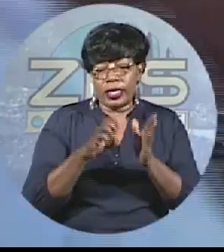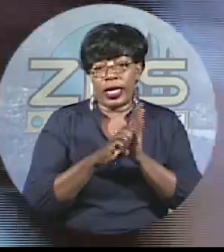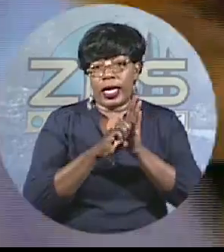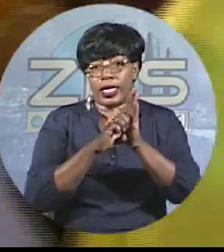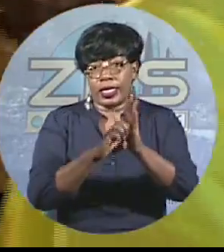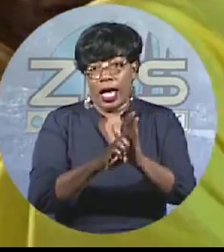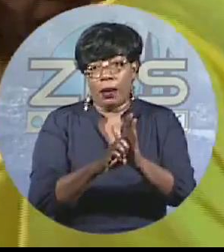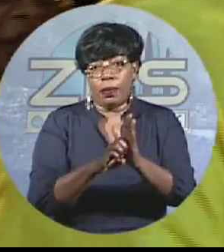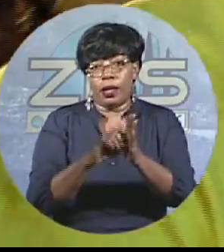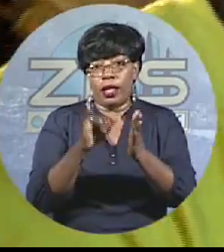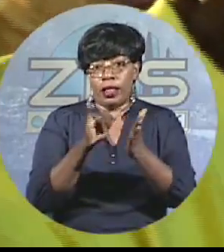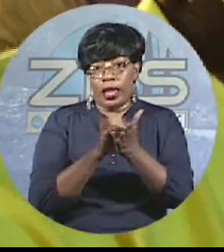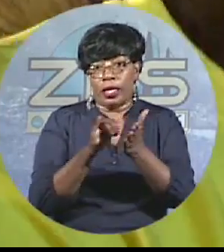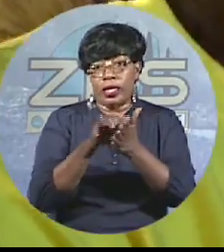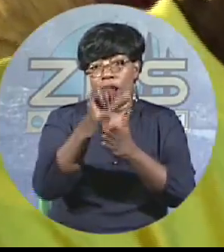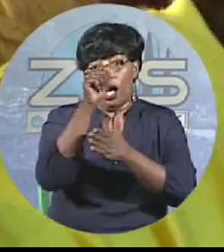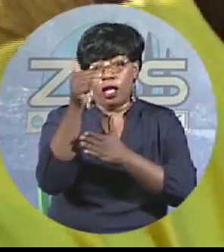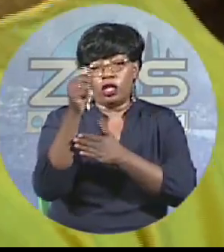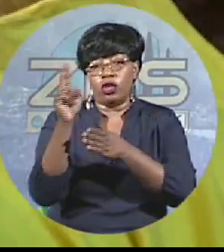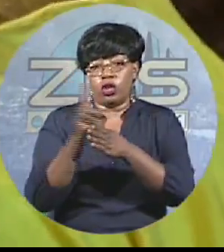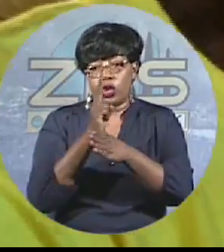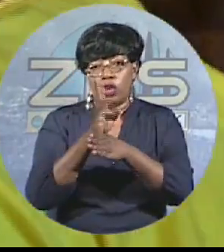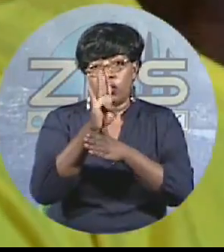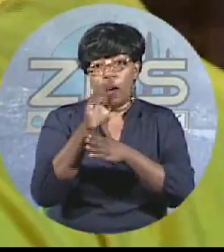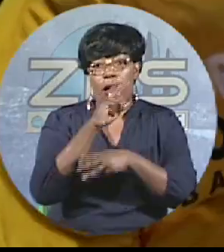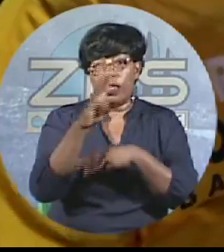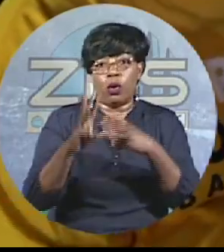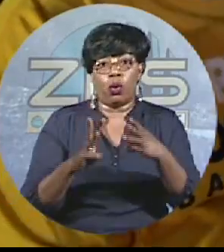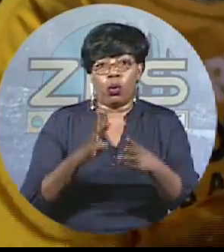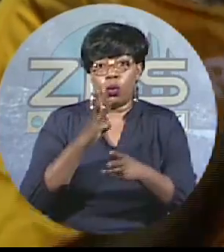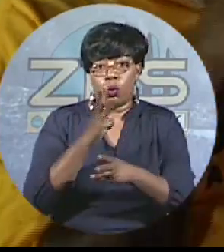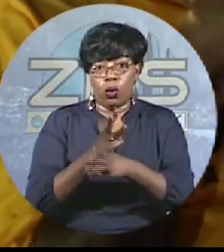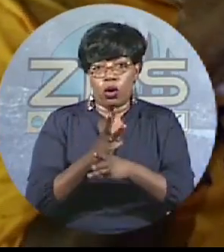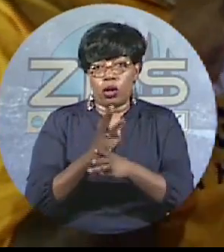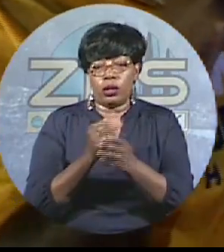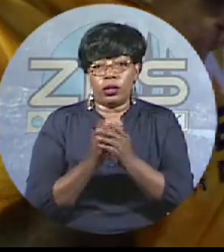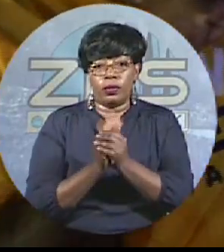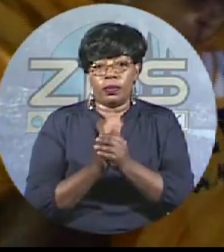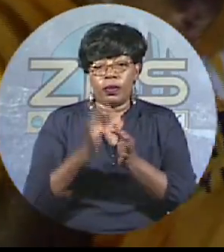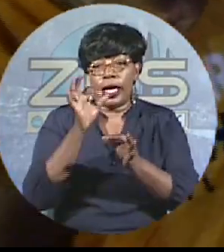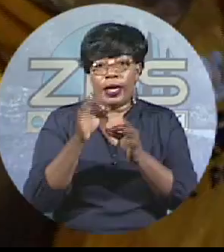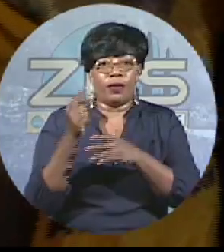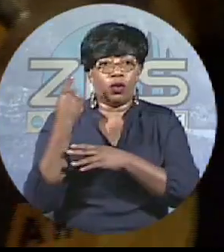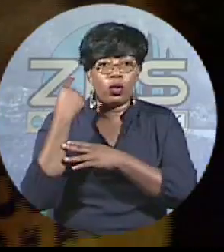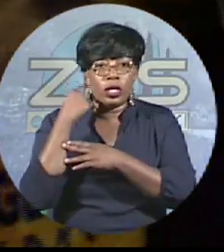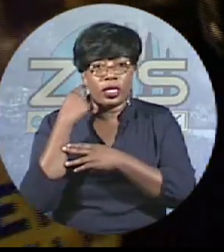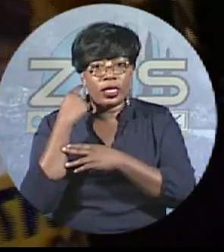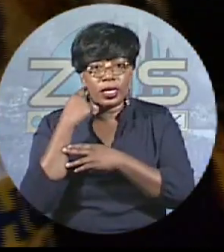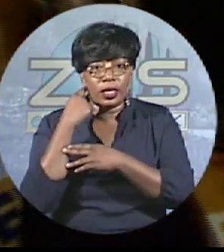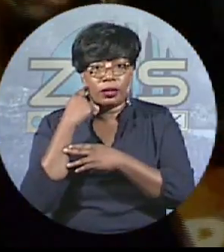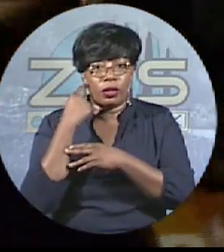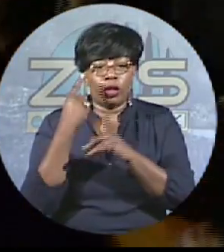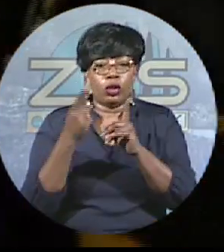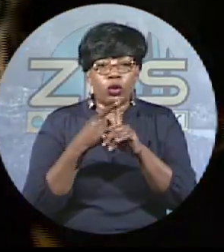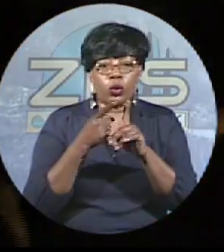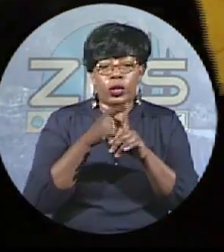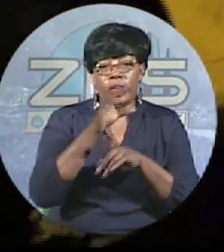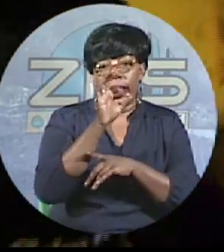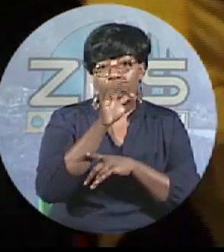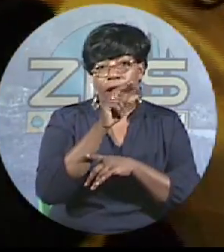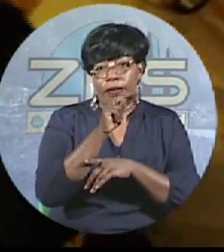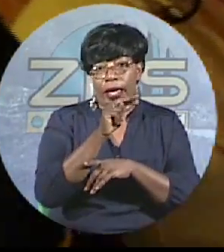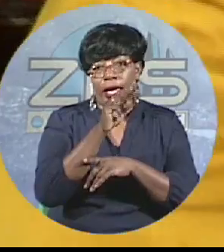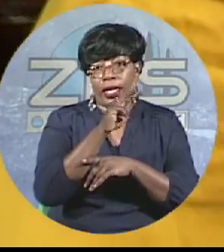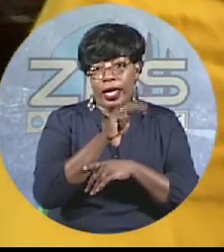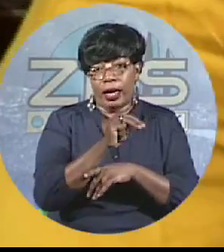should be copied by the entire world. But if you listen to the FNM, it's